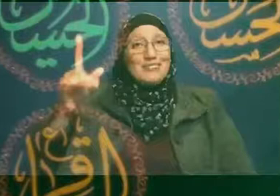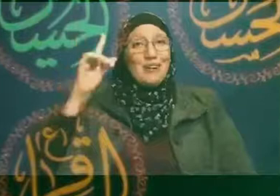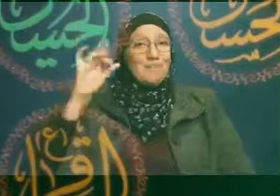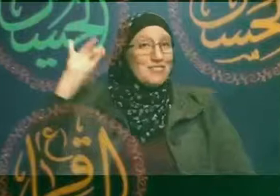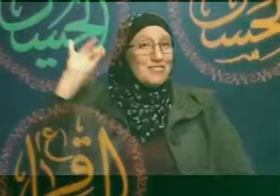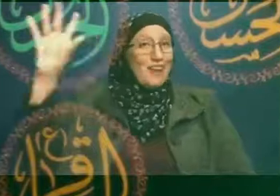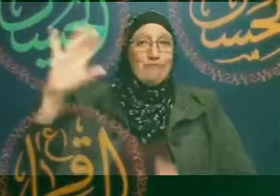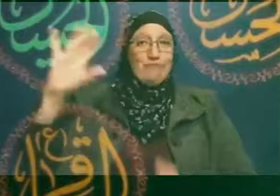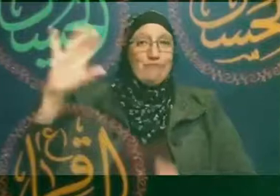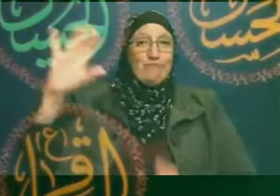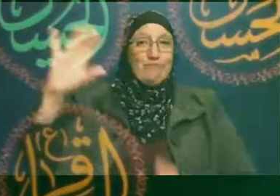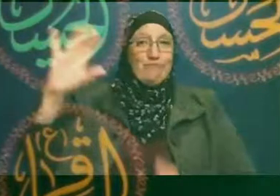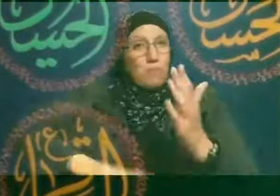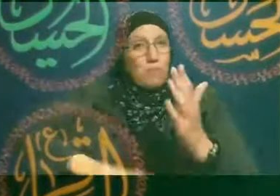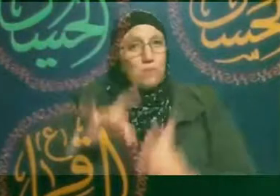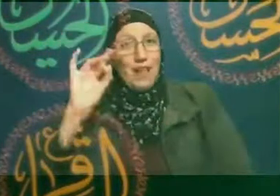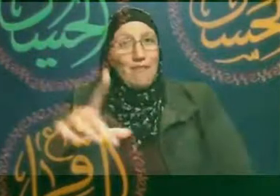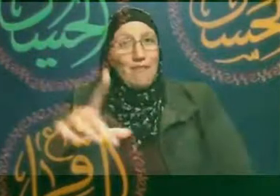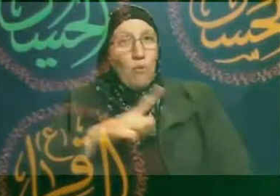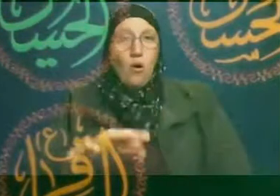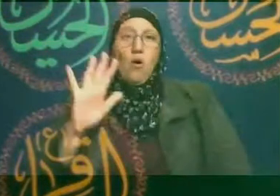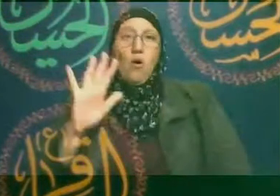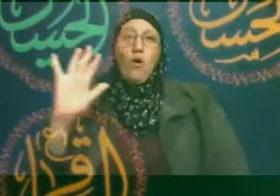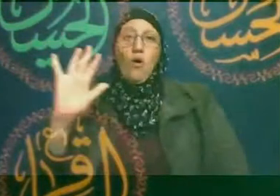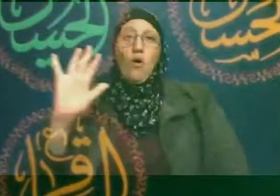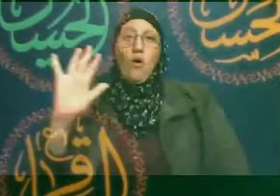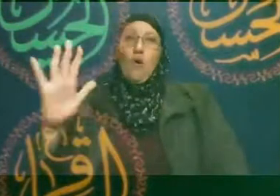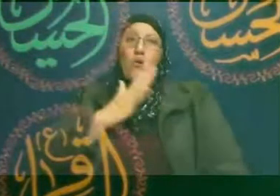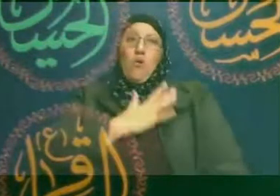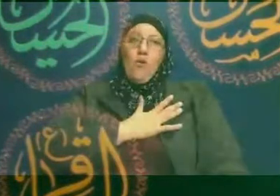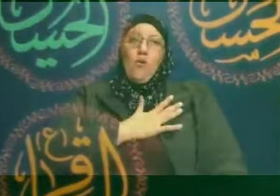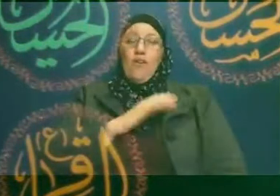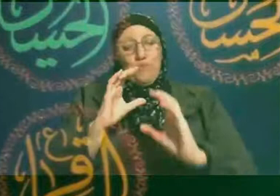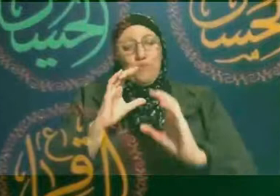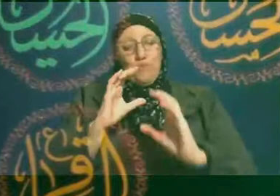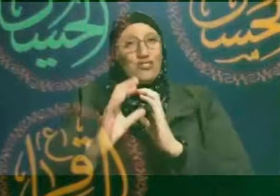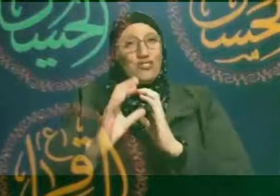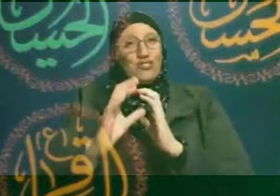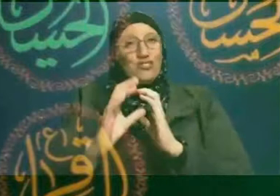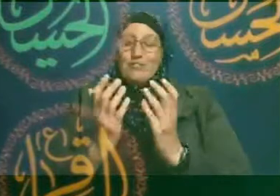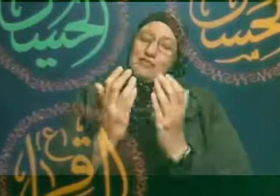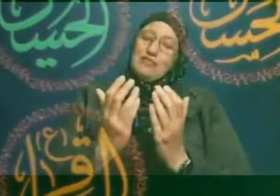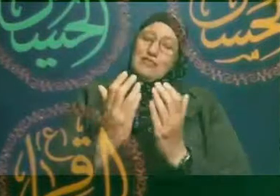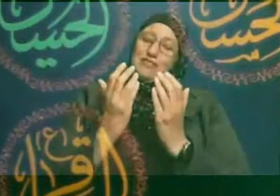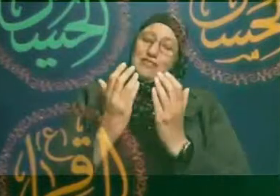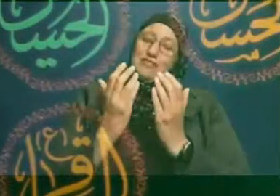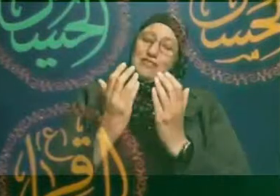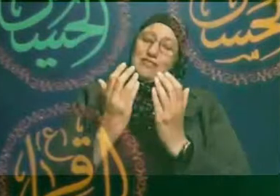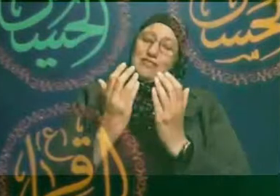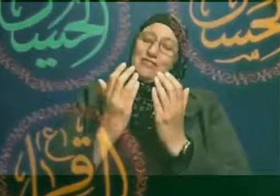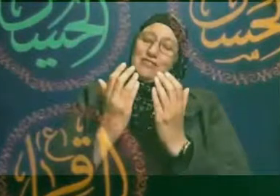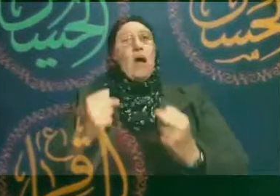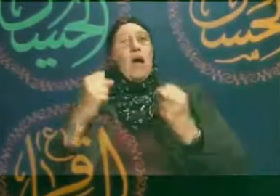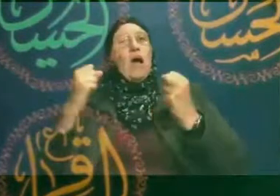God for yourself. My dear, communication, supplication, invocation has this power of